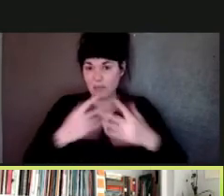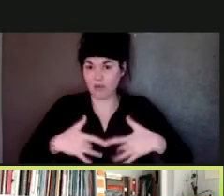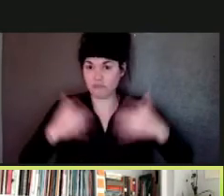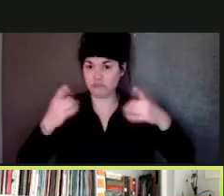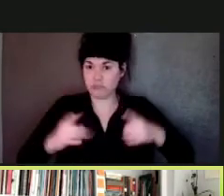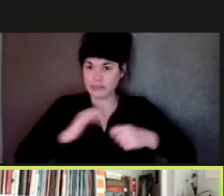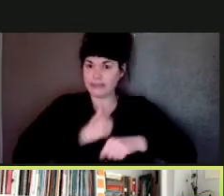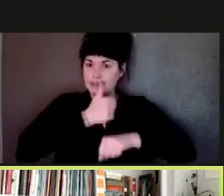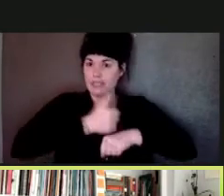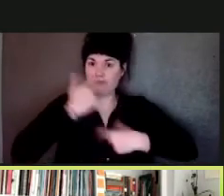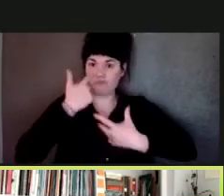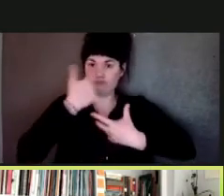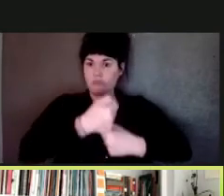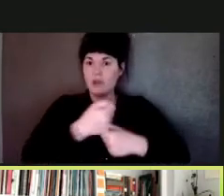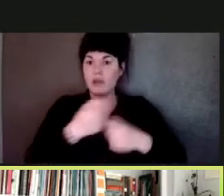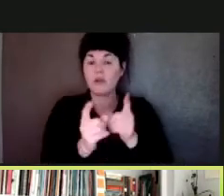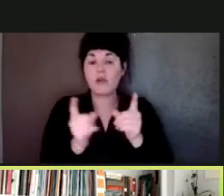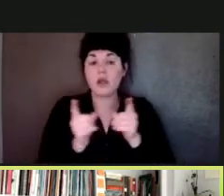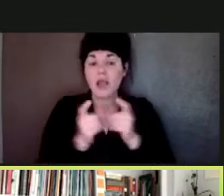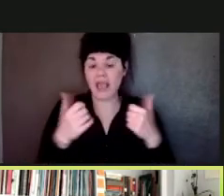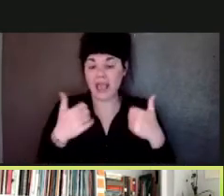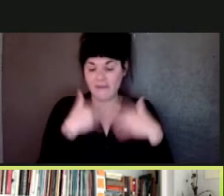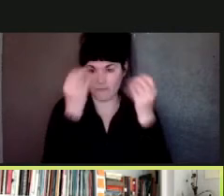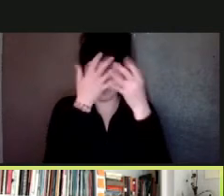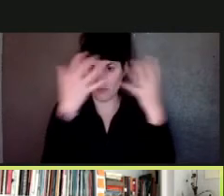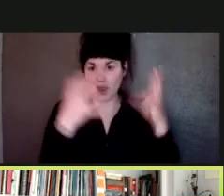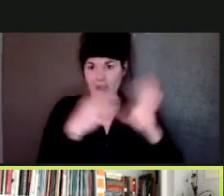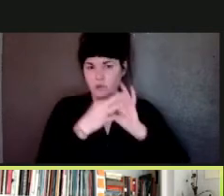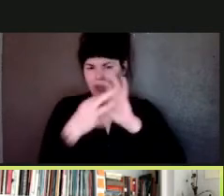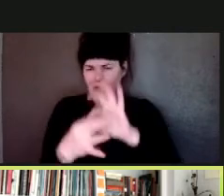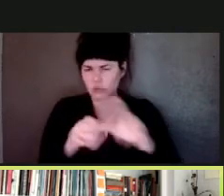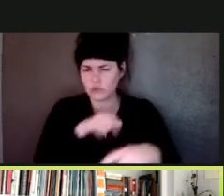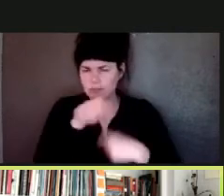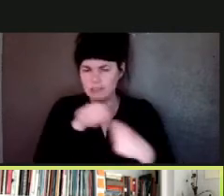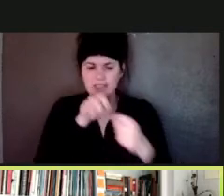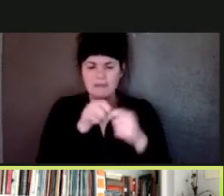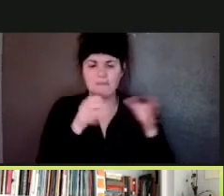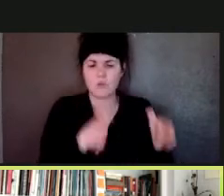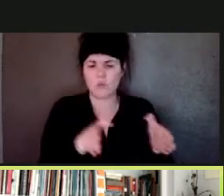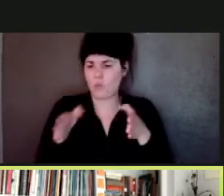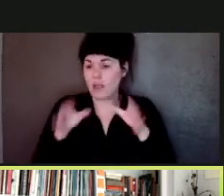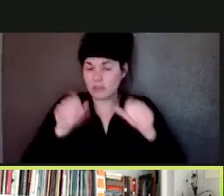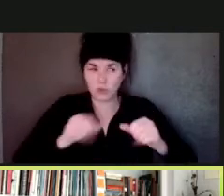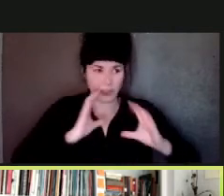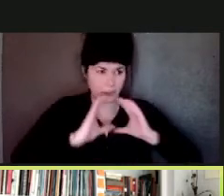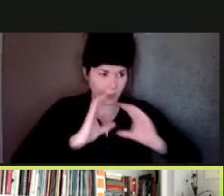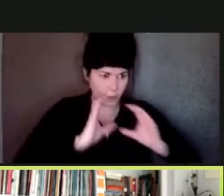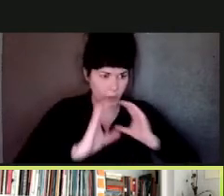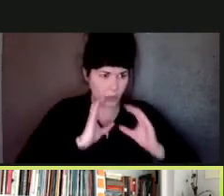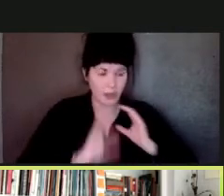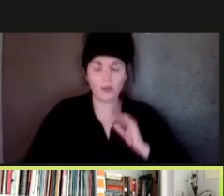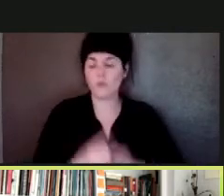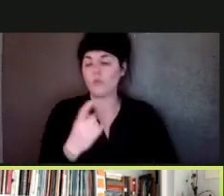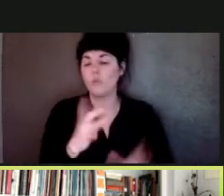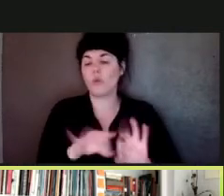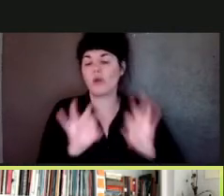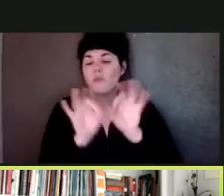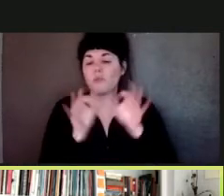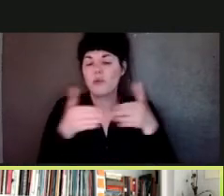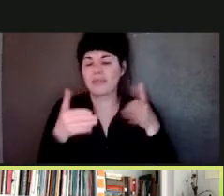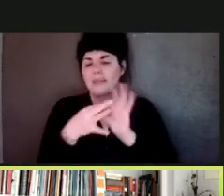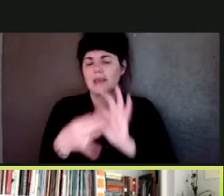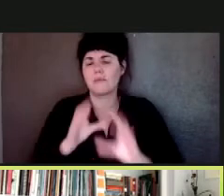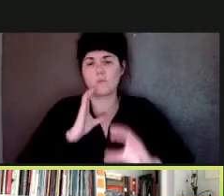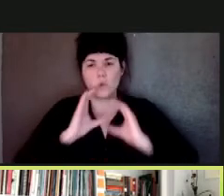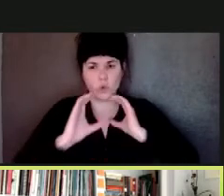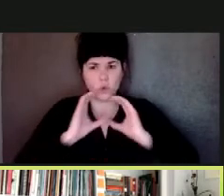some information around specific communication strategies. One important thing about communication